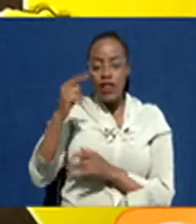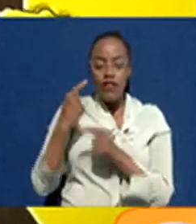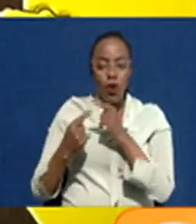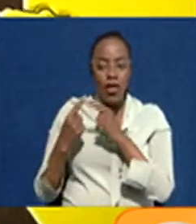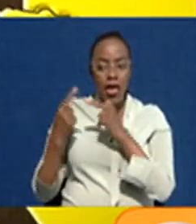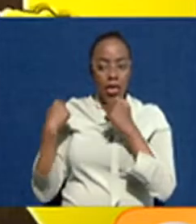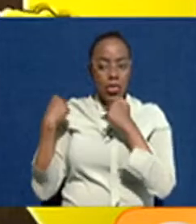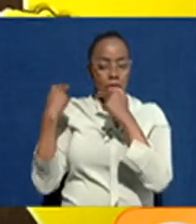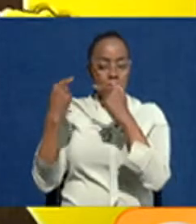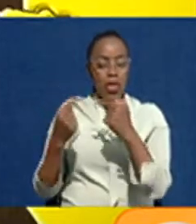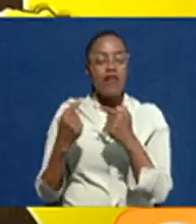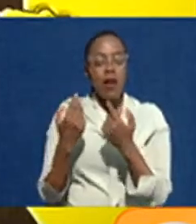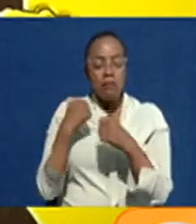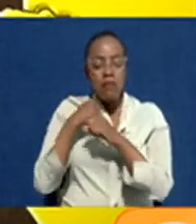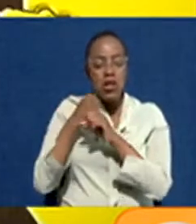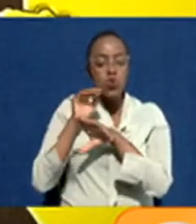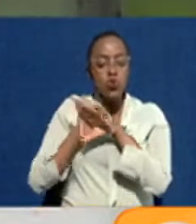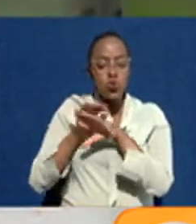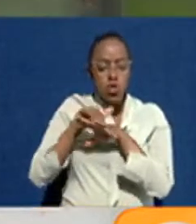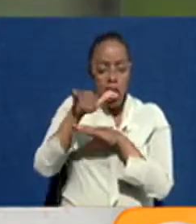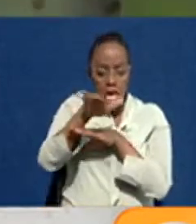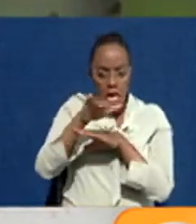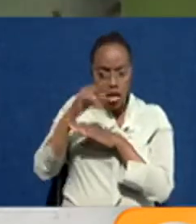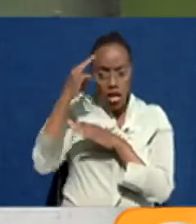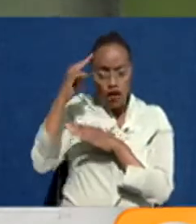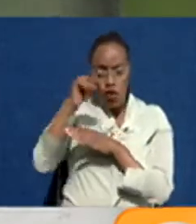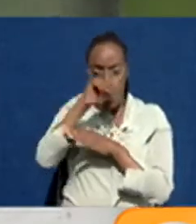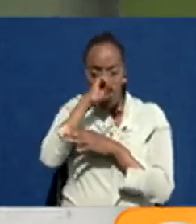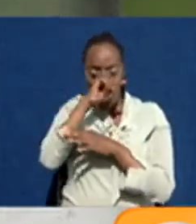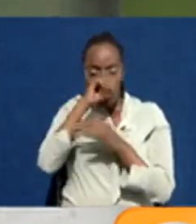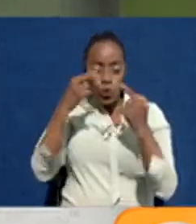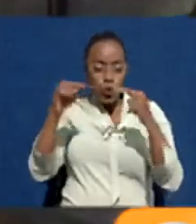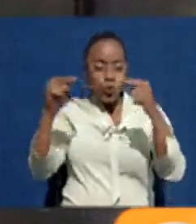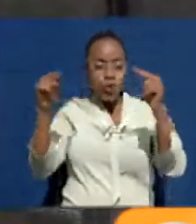years made it suitable for breeding.